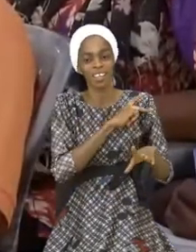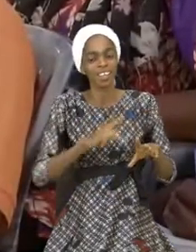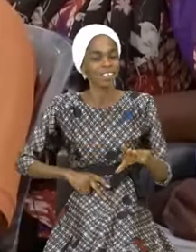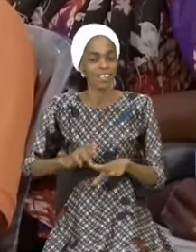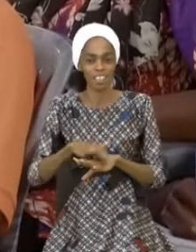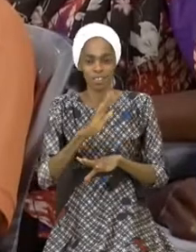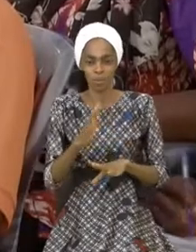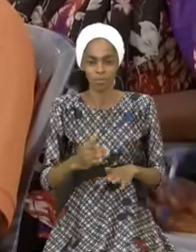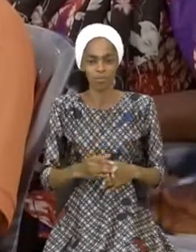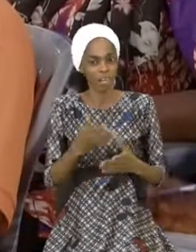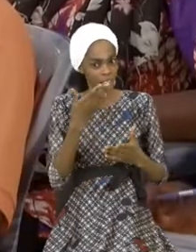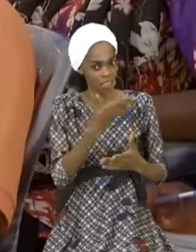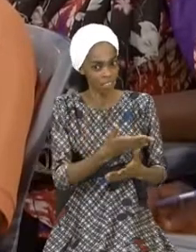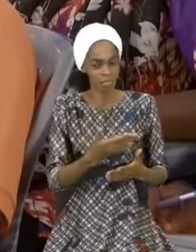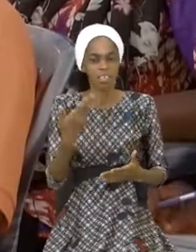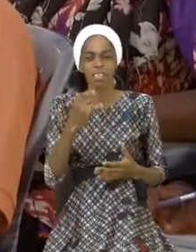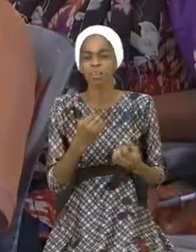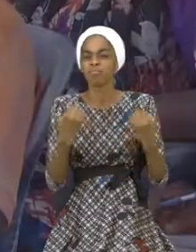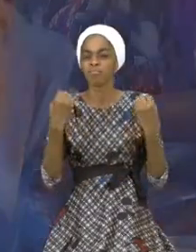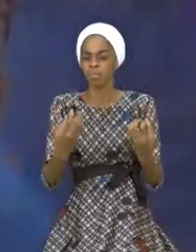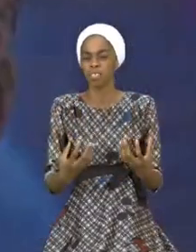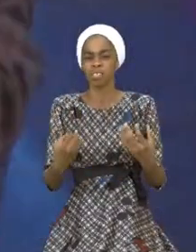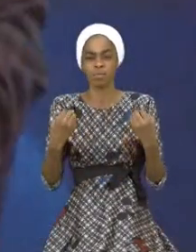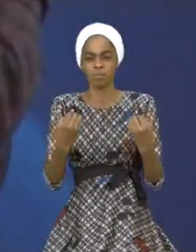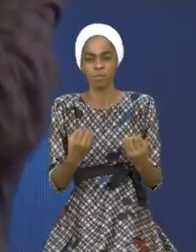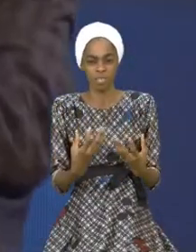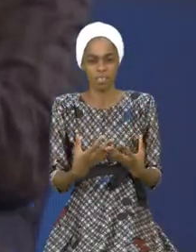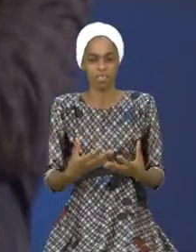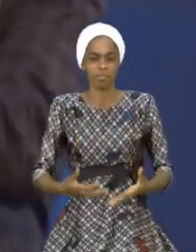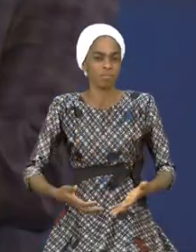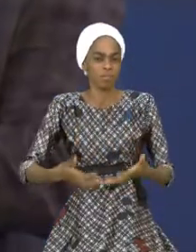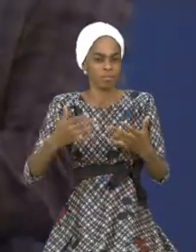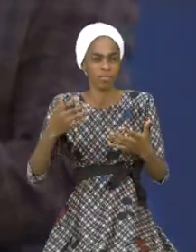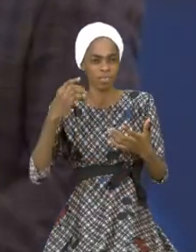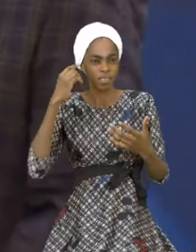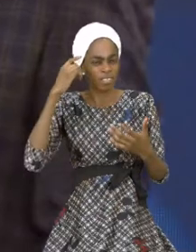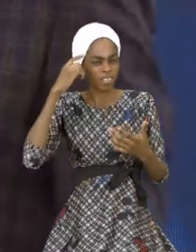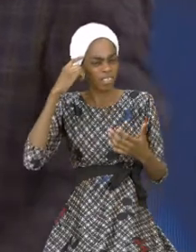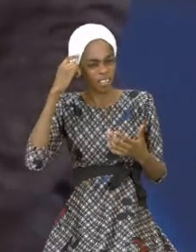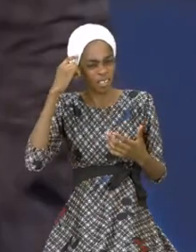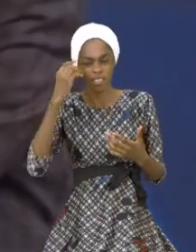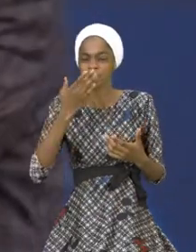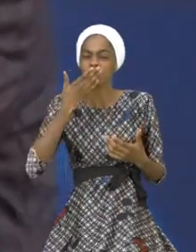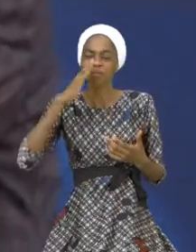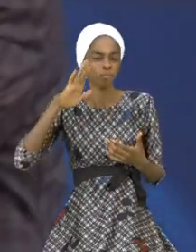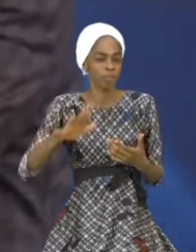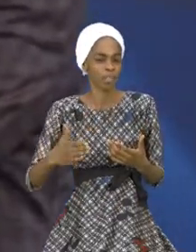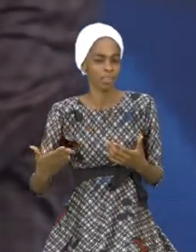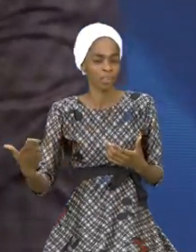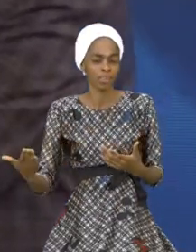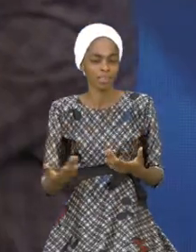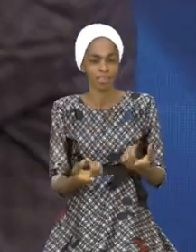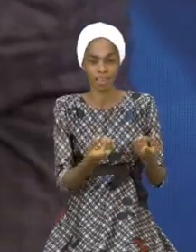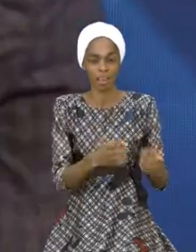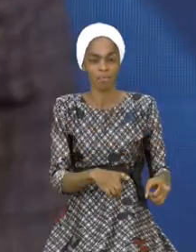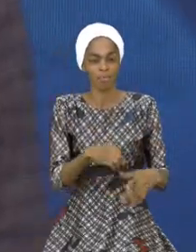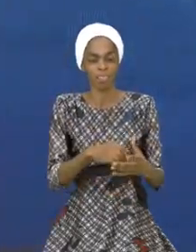lot of heavy heavy metallic things evil happen in the